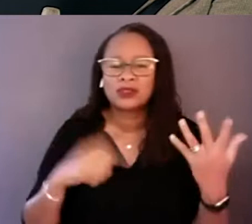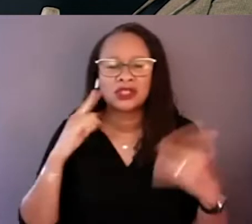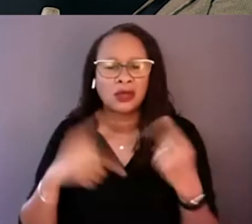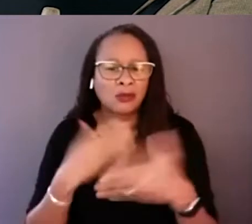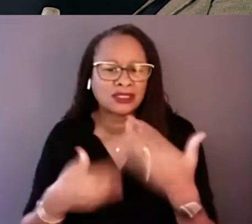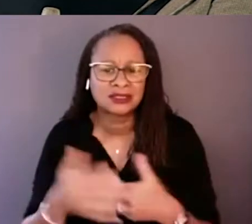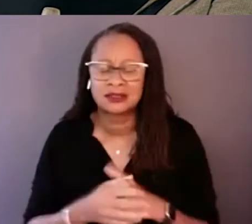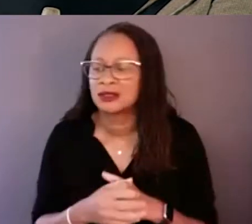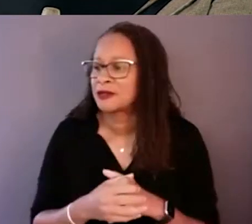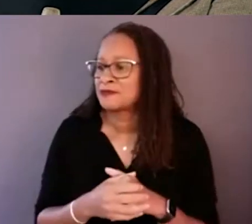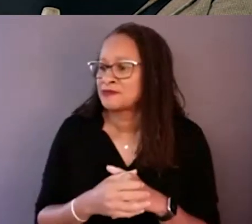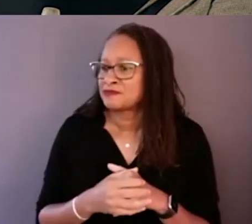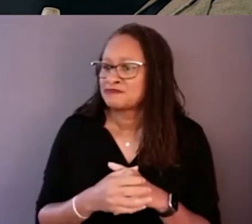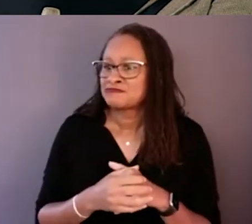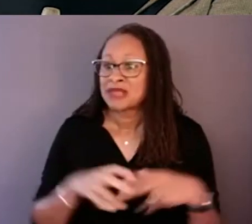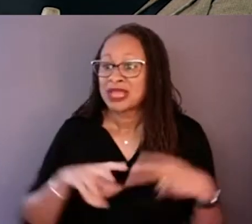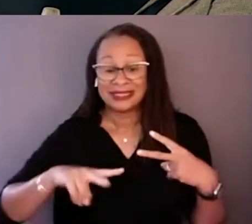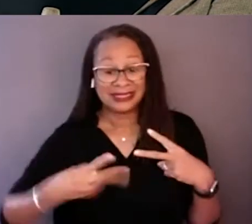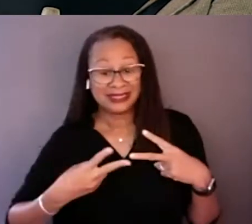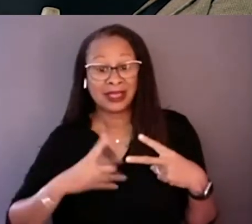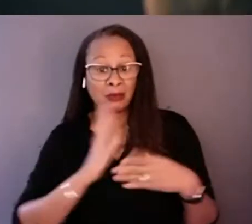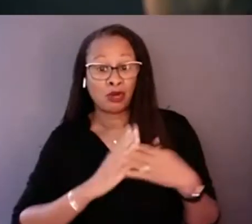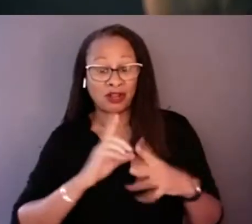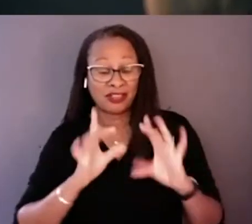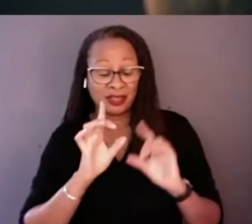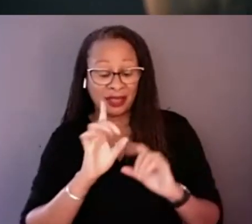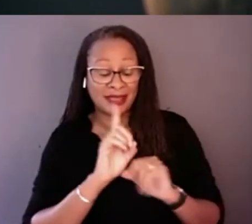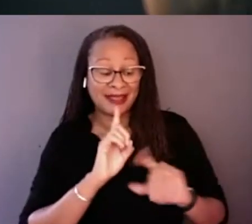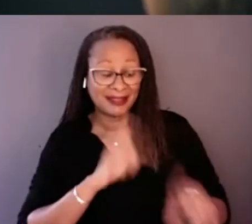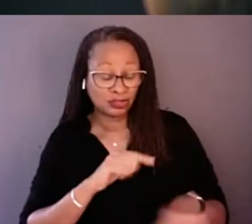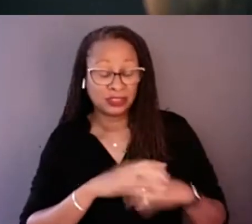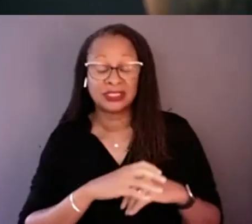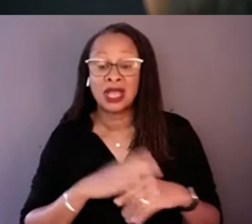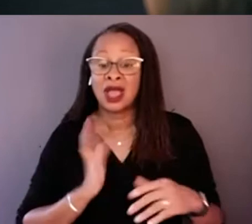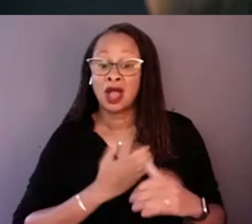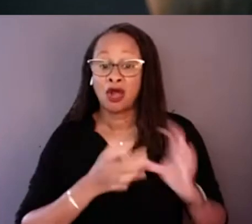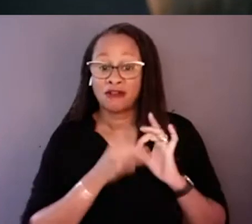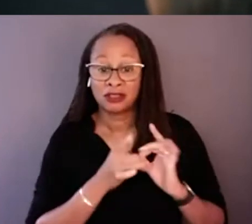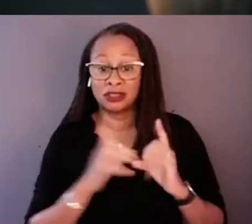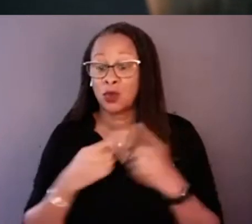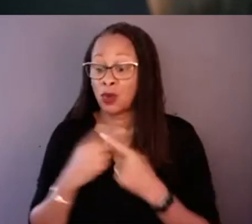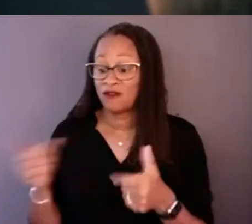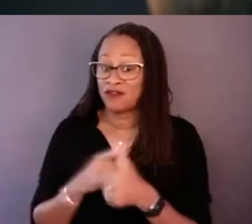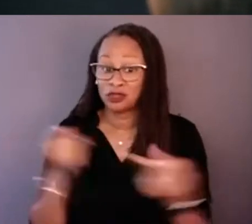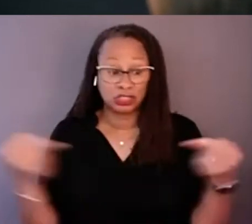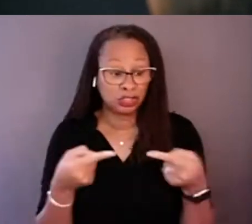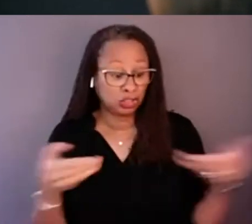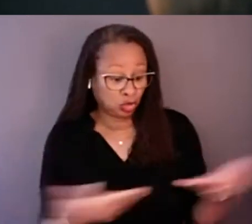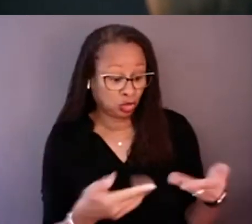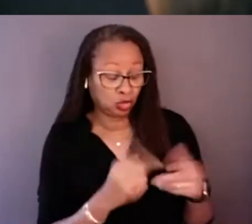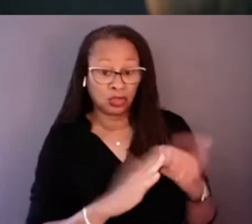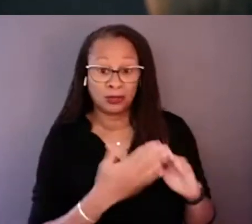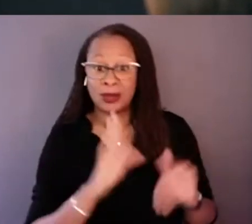I guess, you know, in the relationship with the Uruwau was when Nadinha first introduced us to this community, it felt really obvious